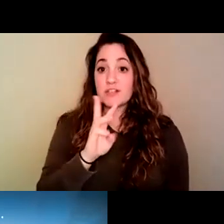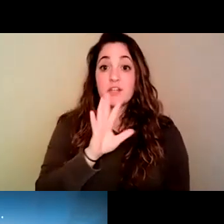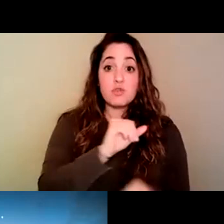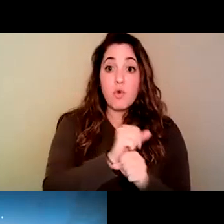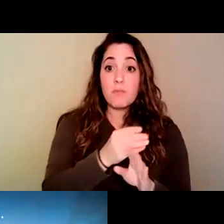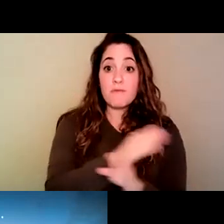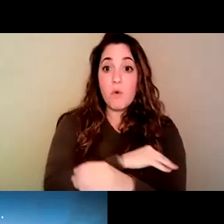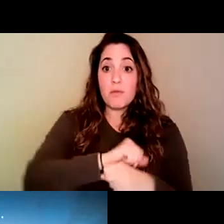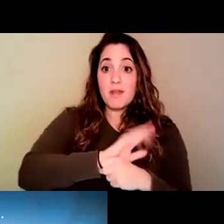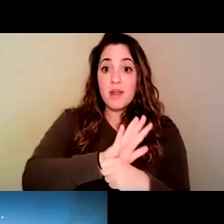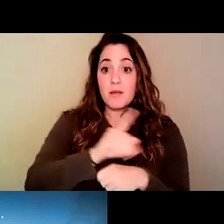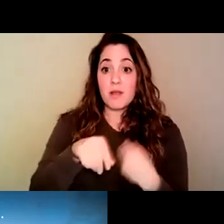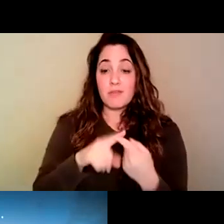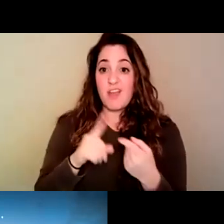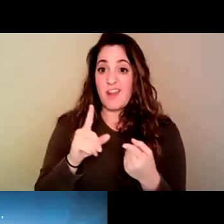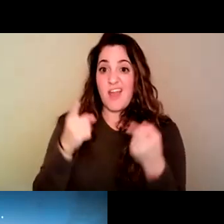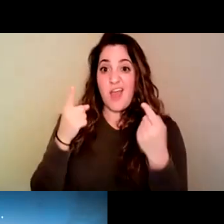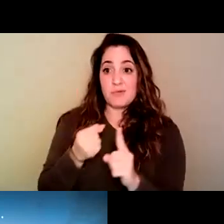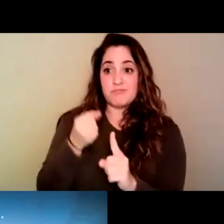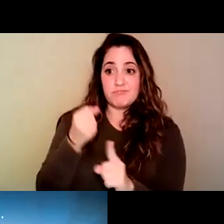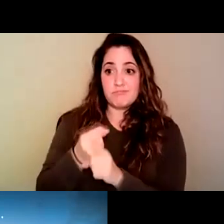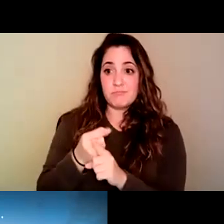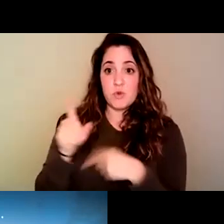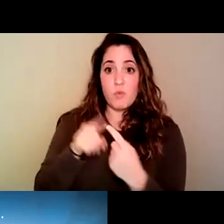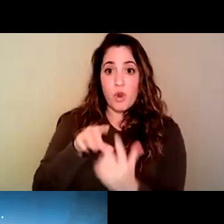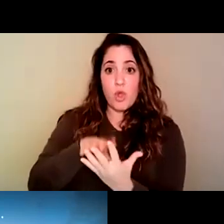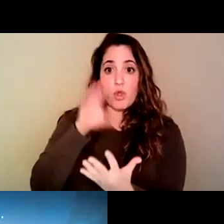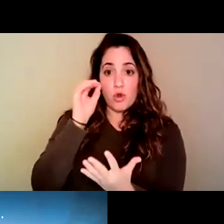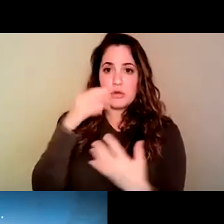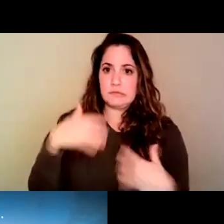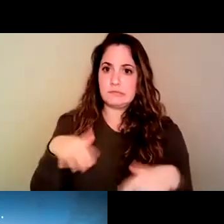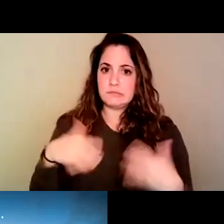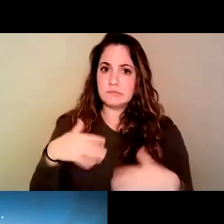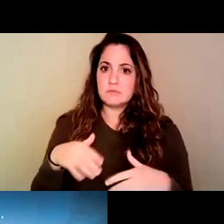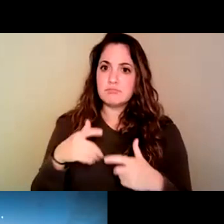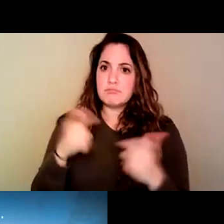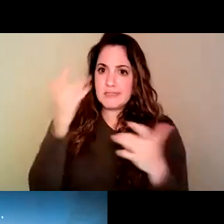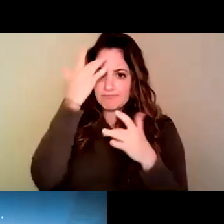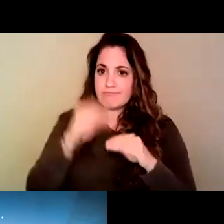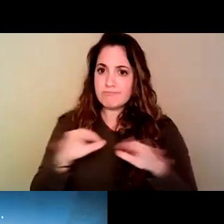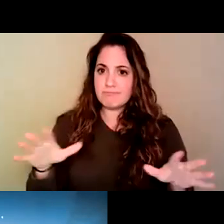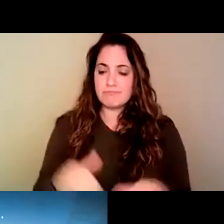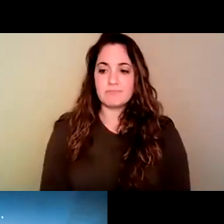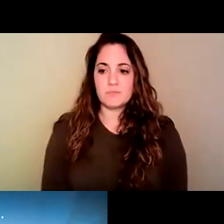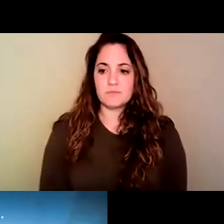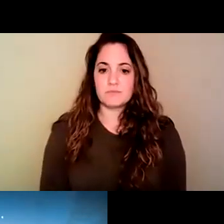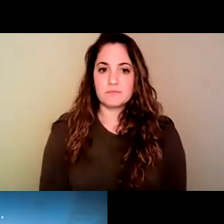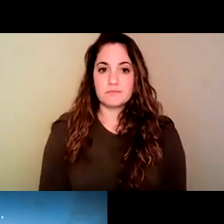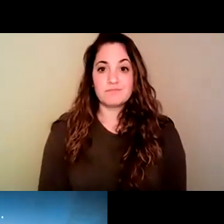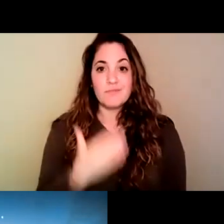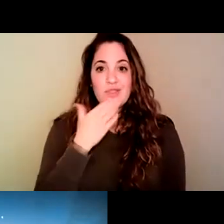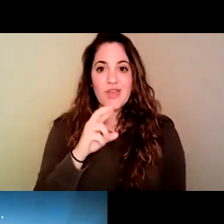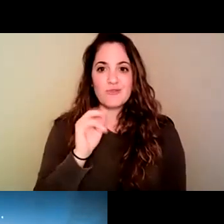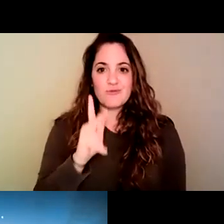pandemic and what it was like that moment you found out that this was a little bit bigger than just a short-term event? Thanks, Rick.